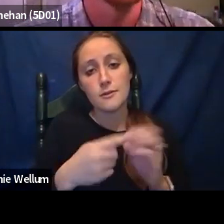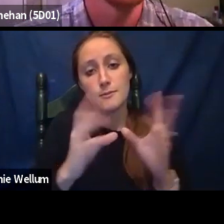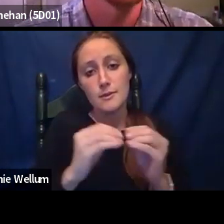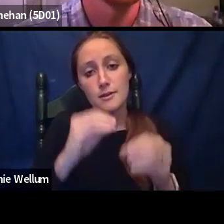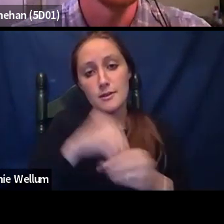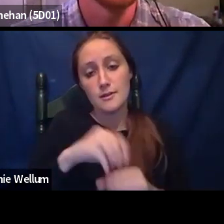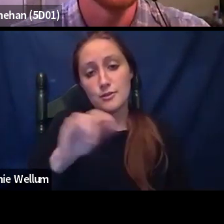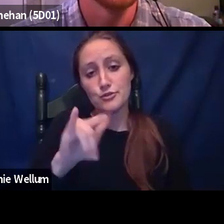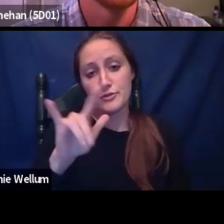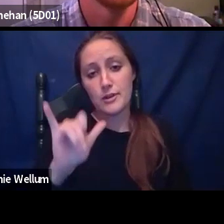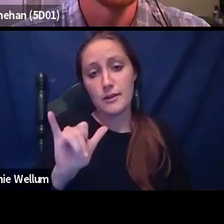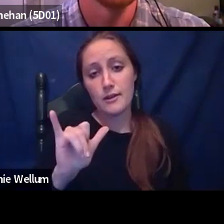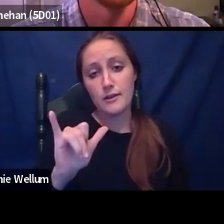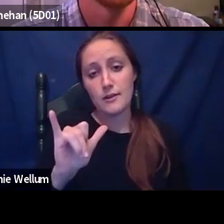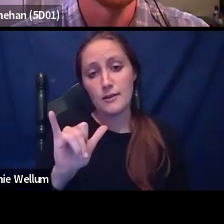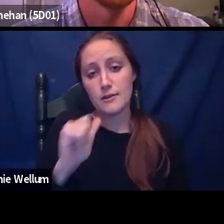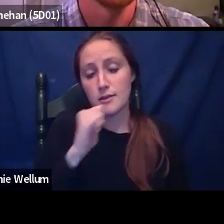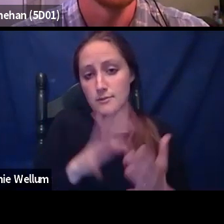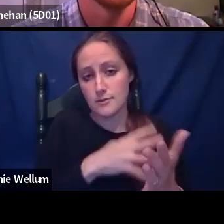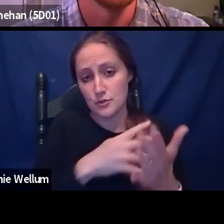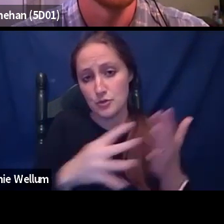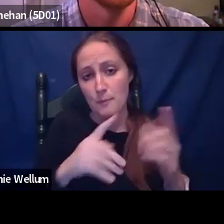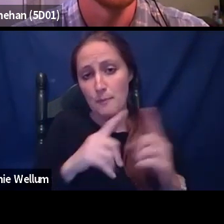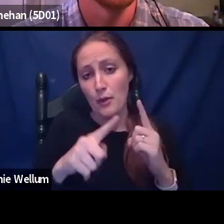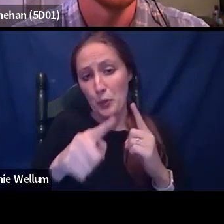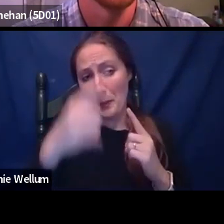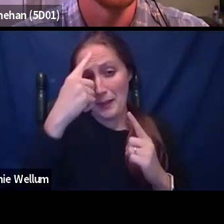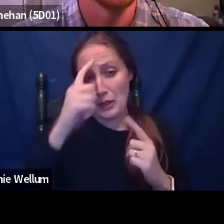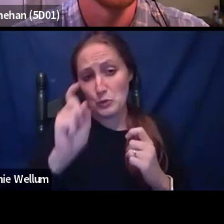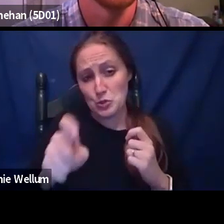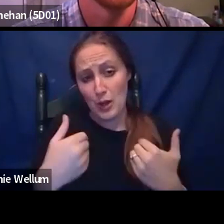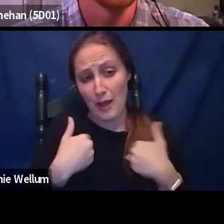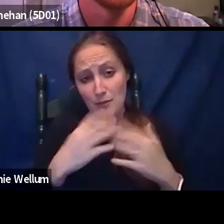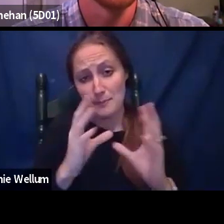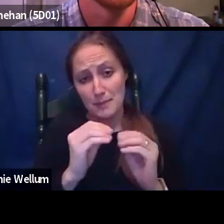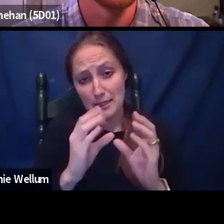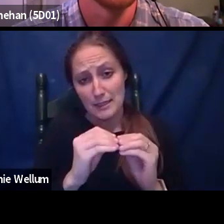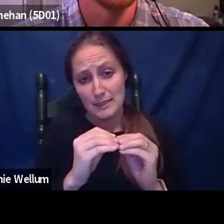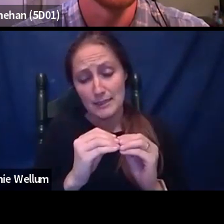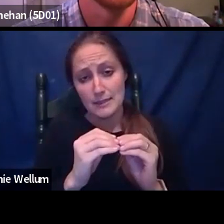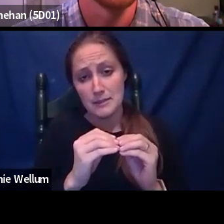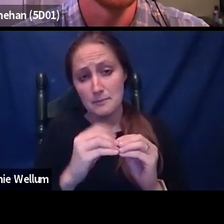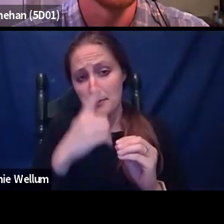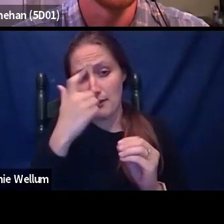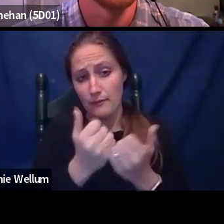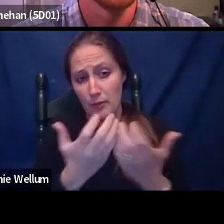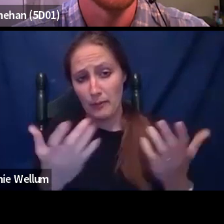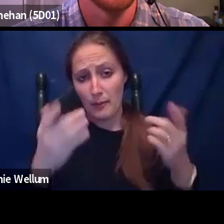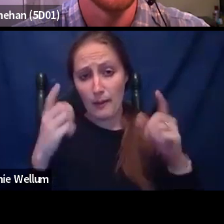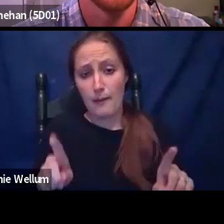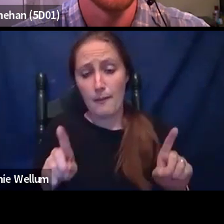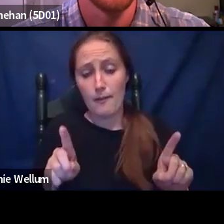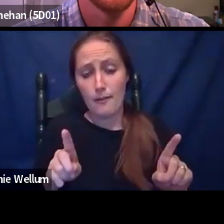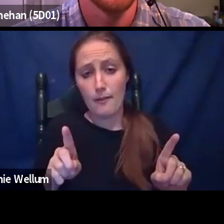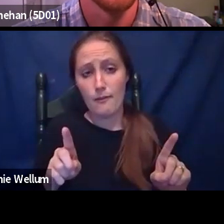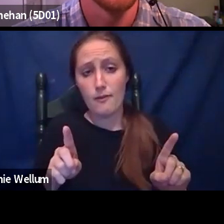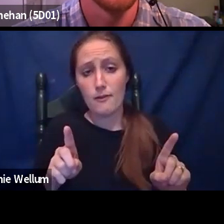wasn't scheduled, but you think that you should have one just because of everything that's going on and the